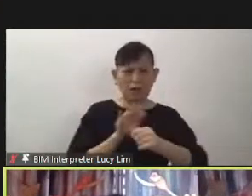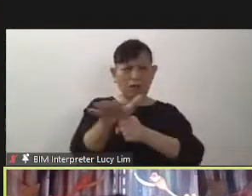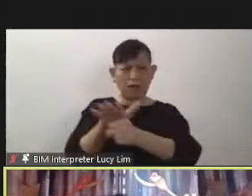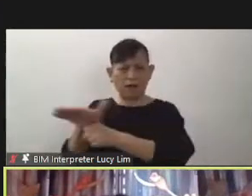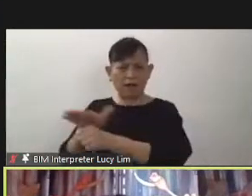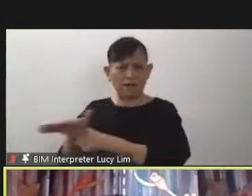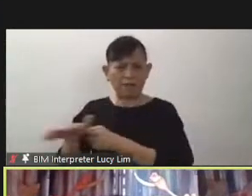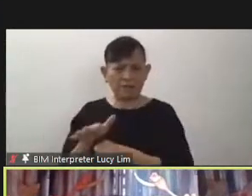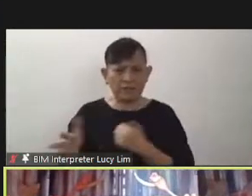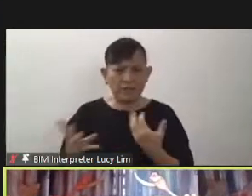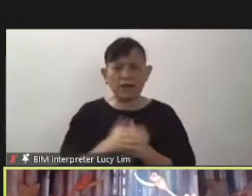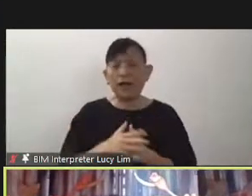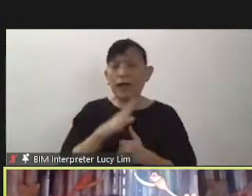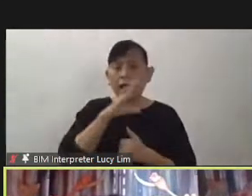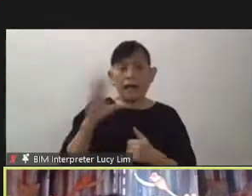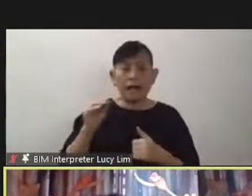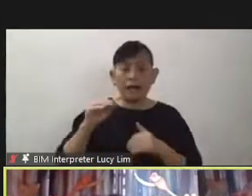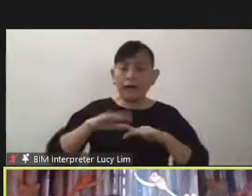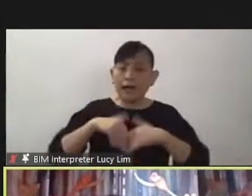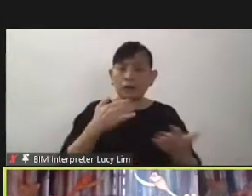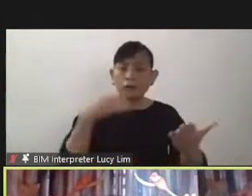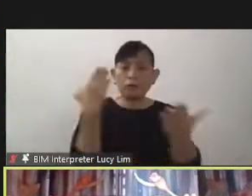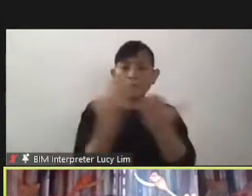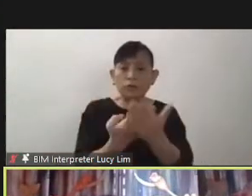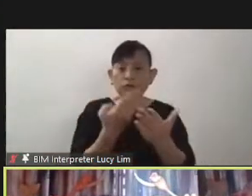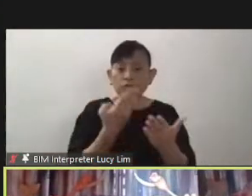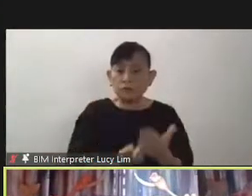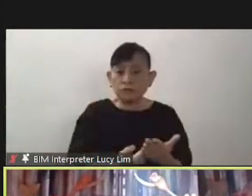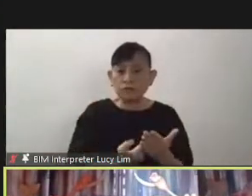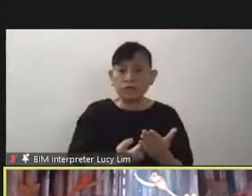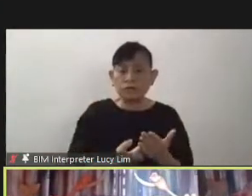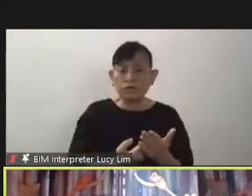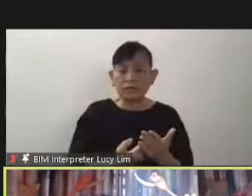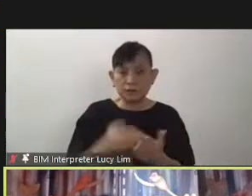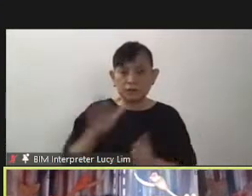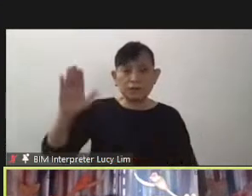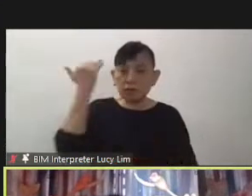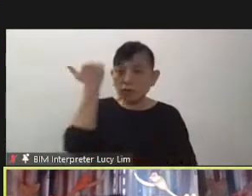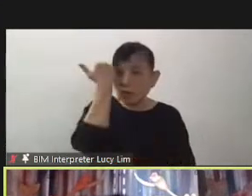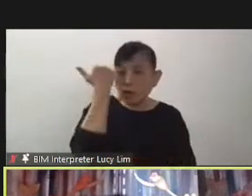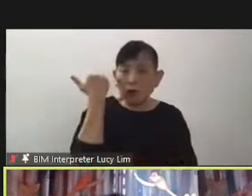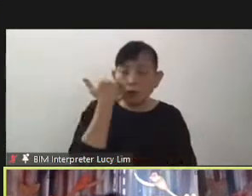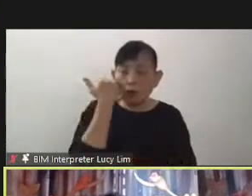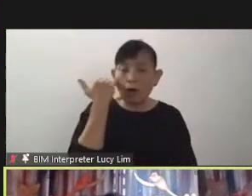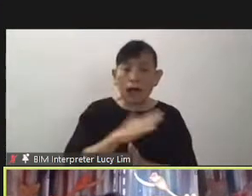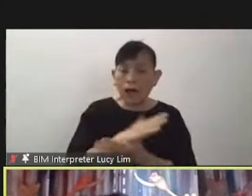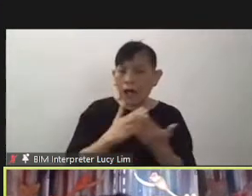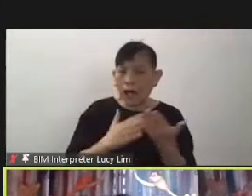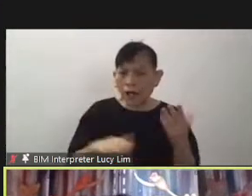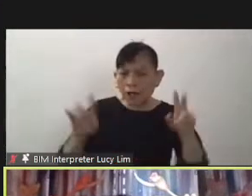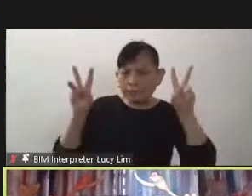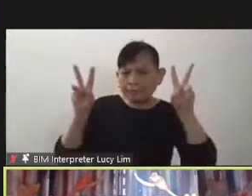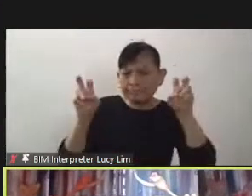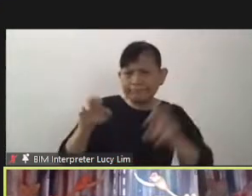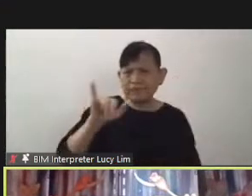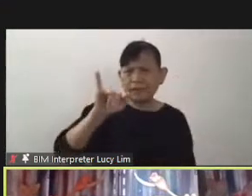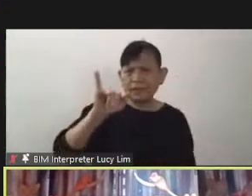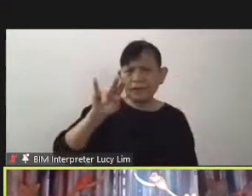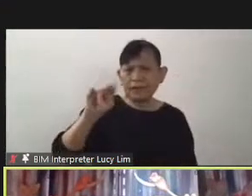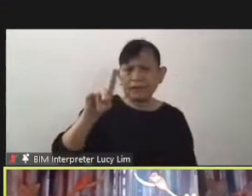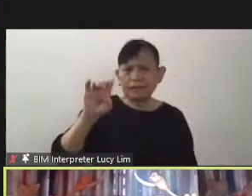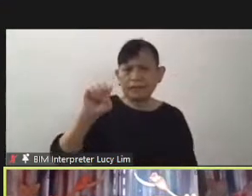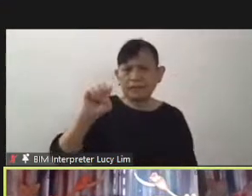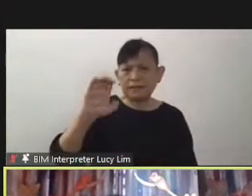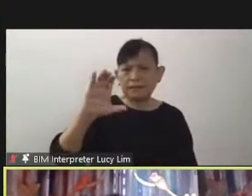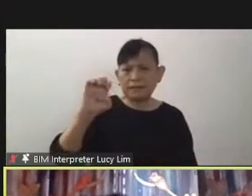code, in order to prove in court the outrage on decency is actually very hard and requires a lot